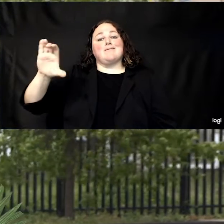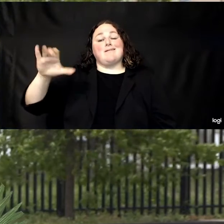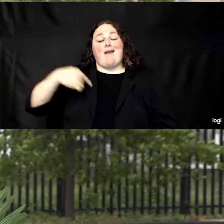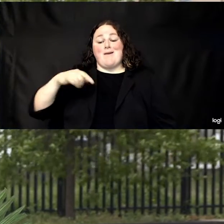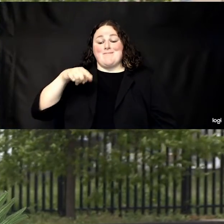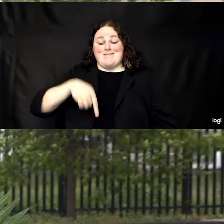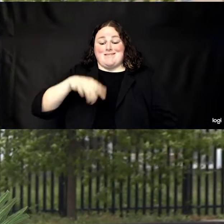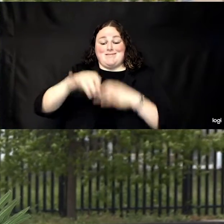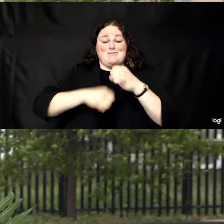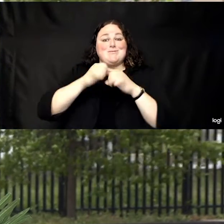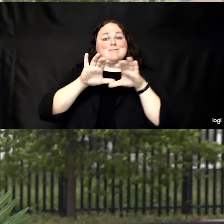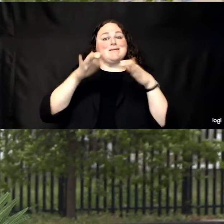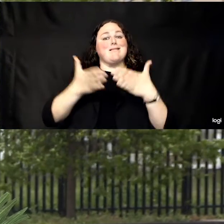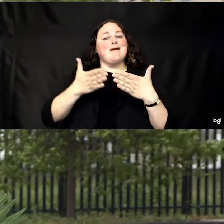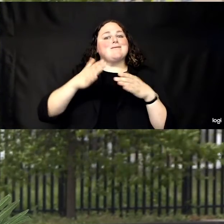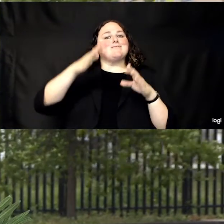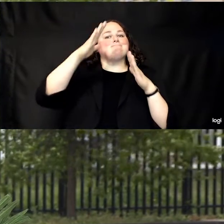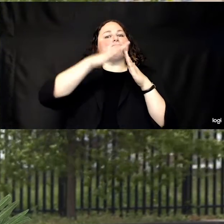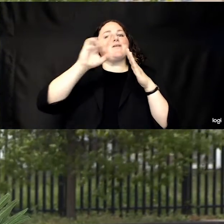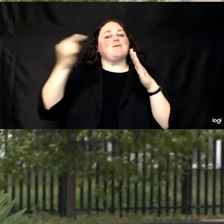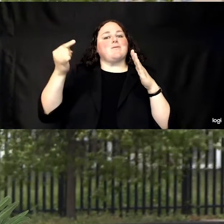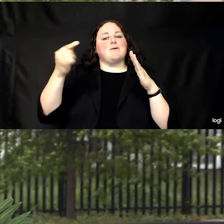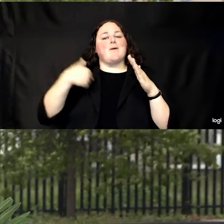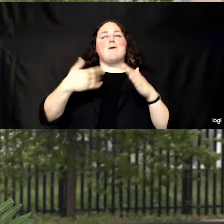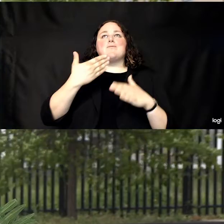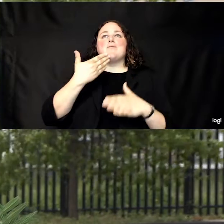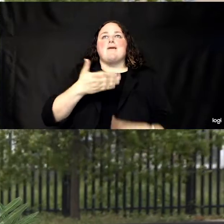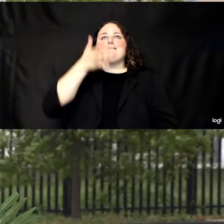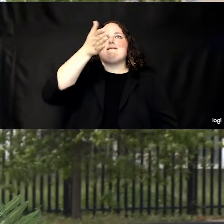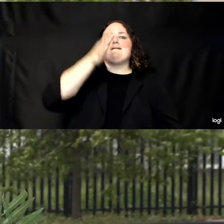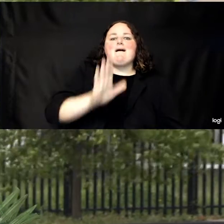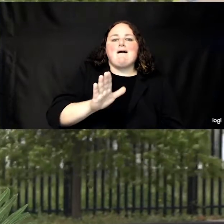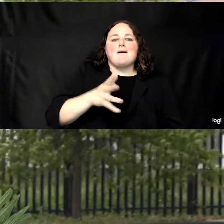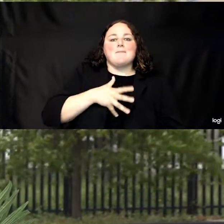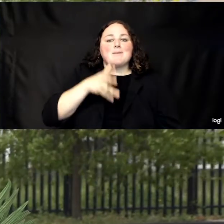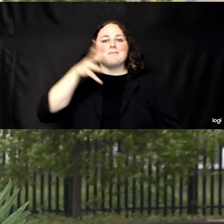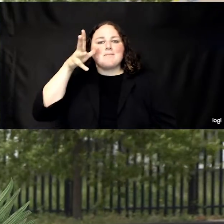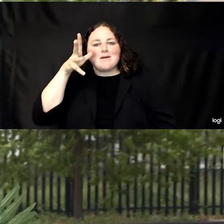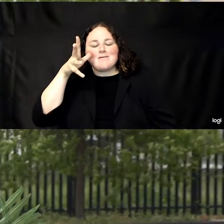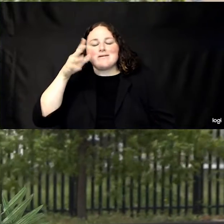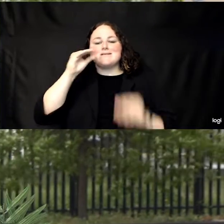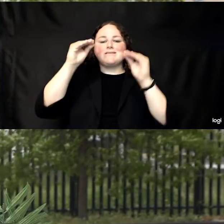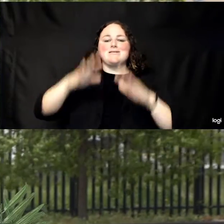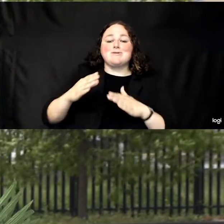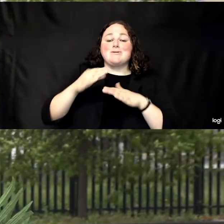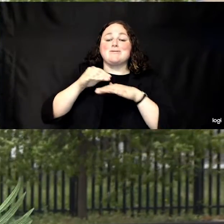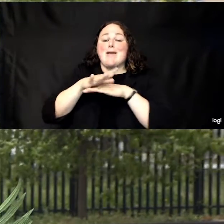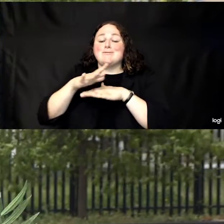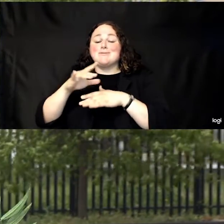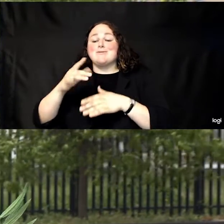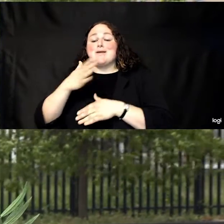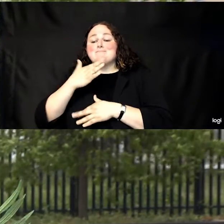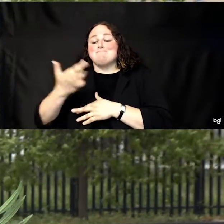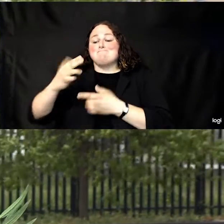I want to thank God, my parents, teachers, counselors, and my best friends for always supporting me, believing in me, and guiding